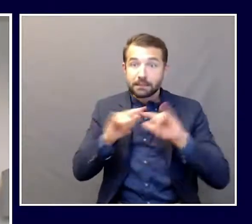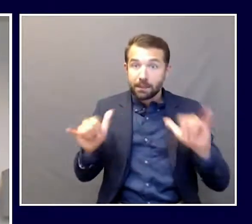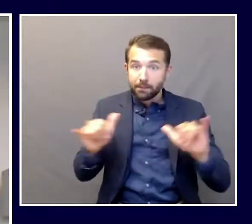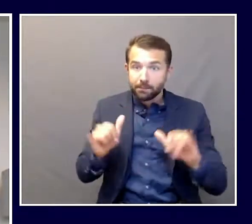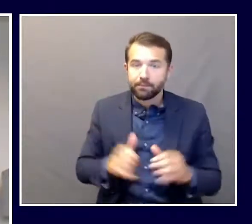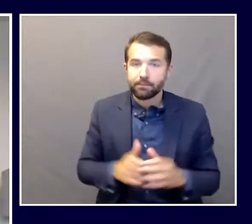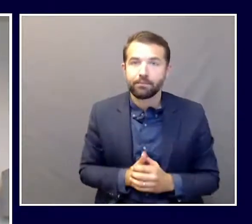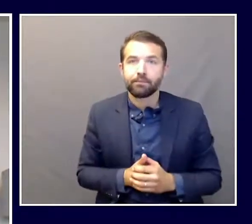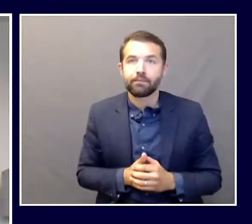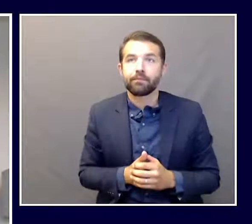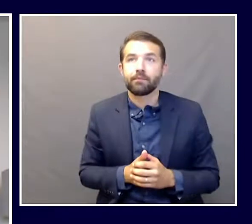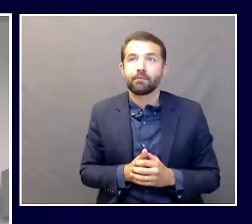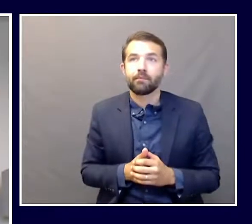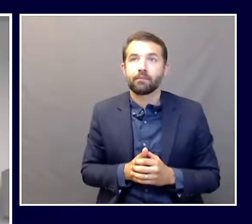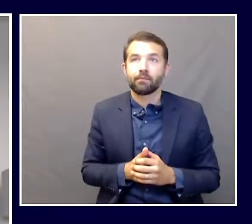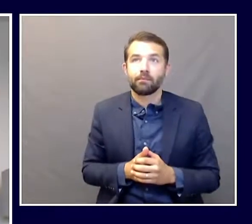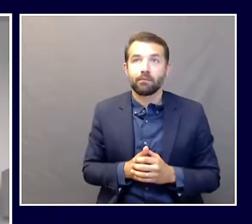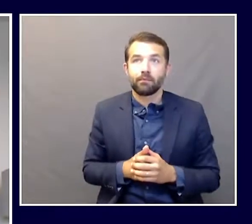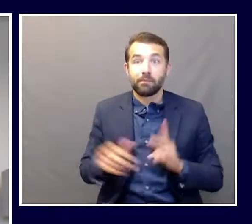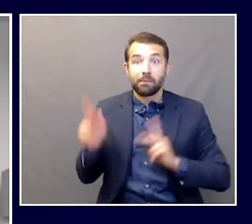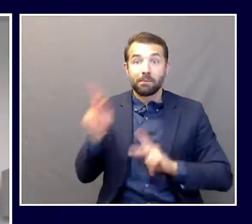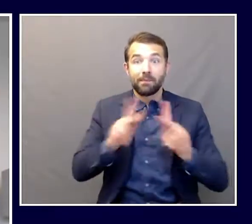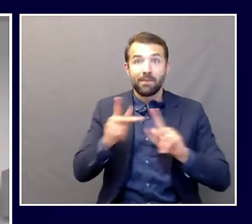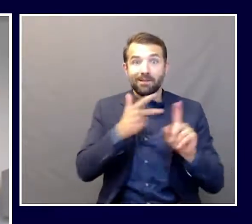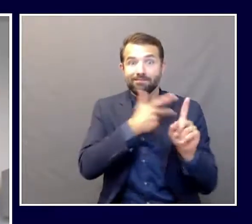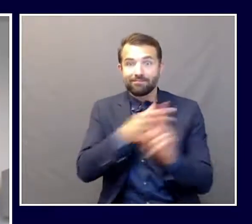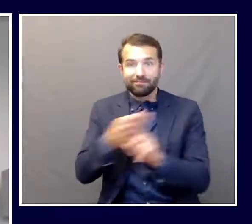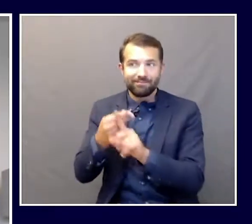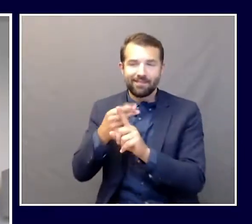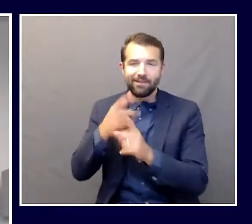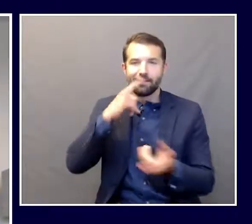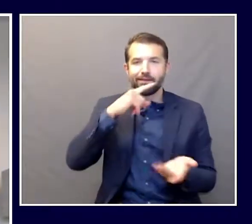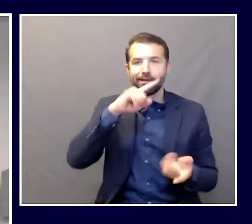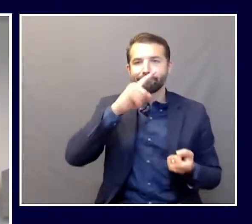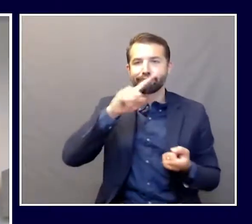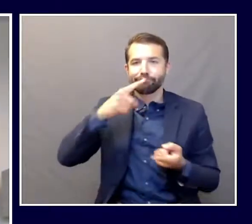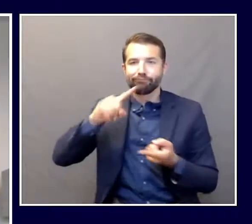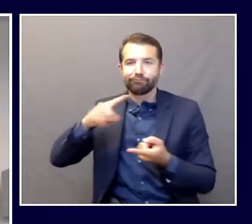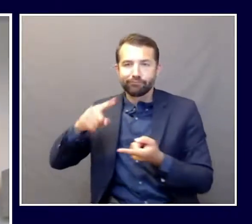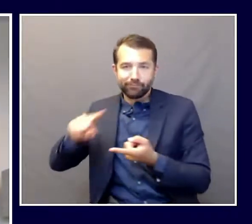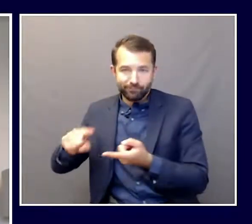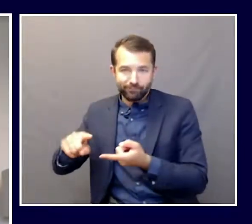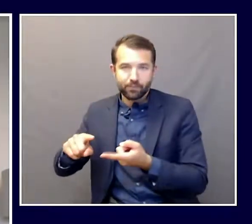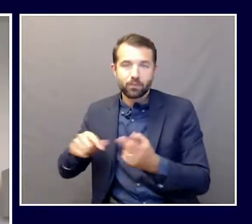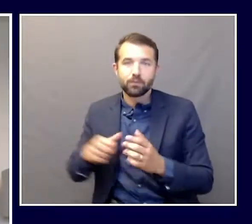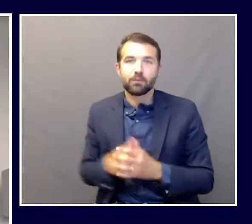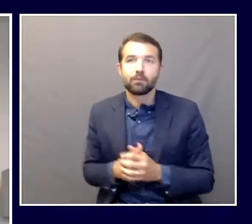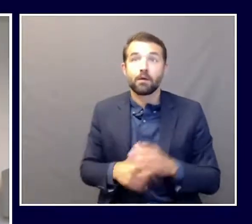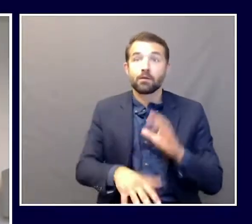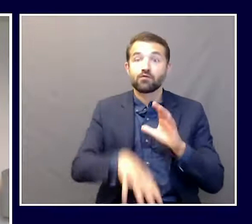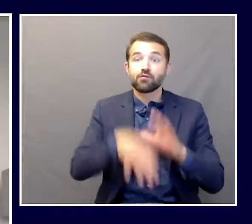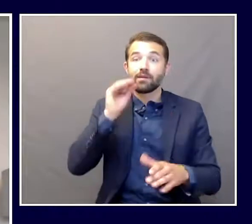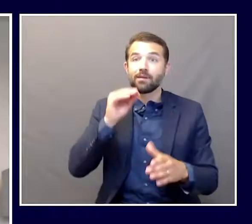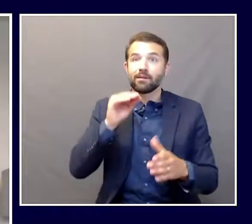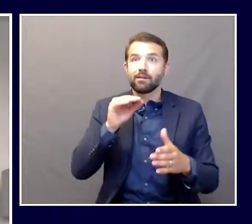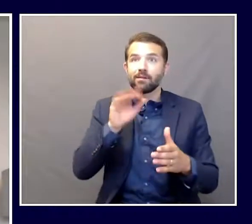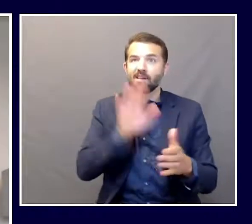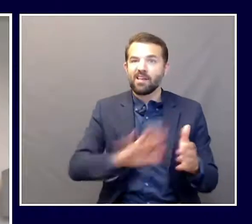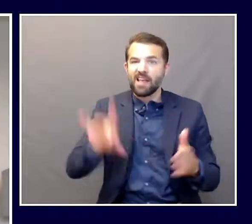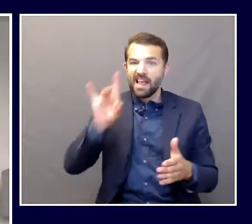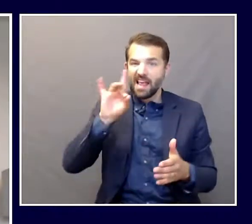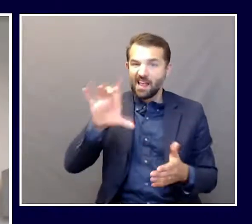And as the sweepstakes, you said about 8,000 cases. It seems like we're in a week's time, we're doing less